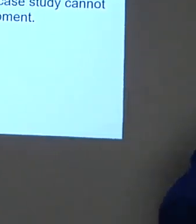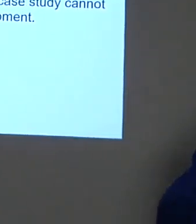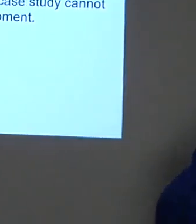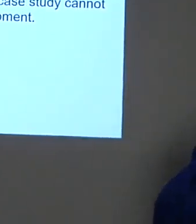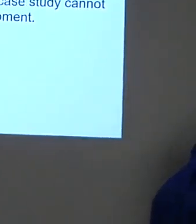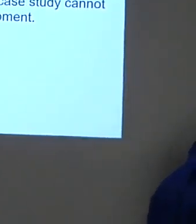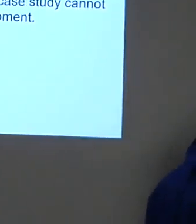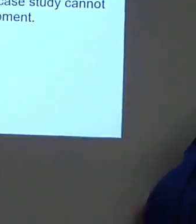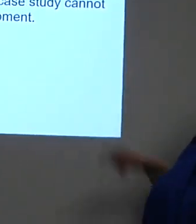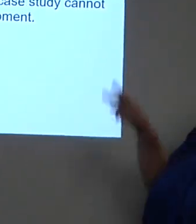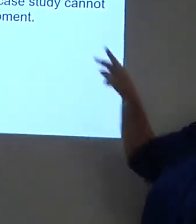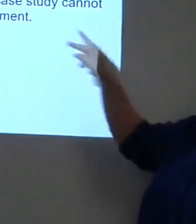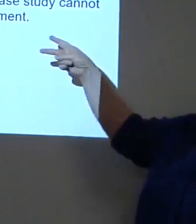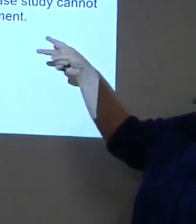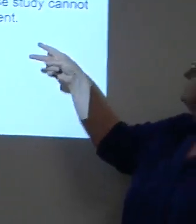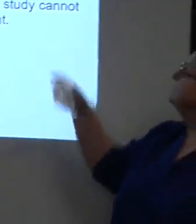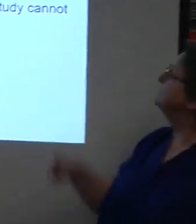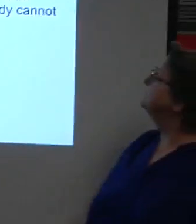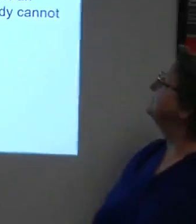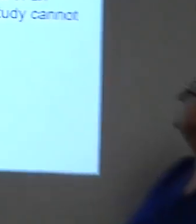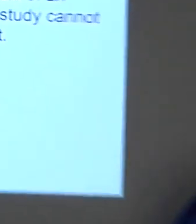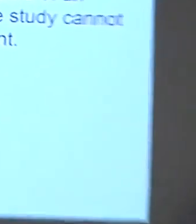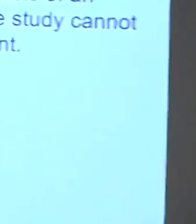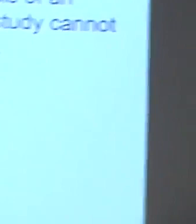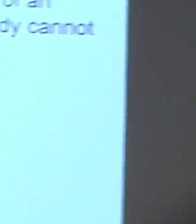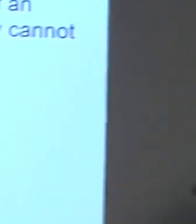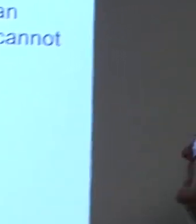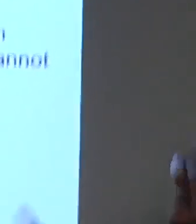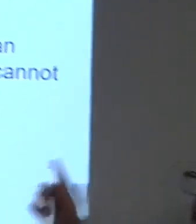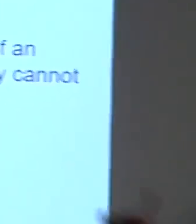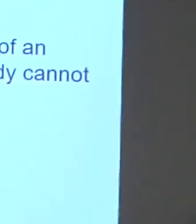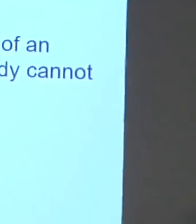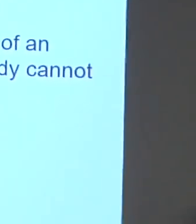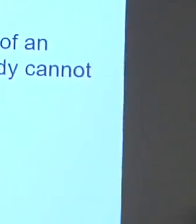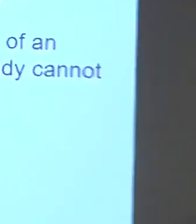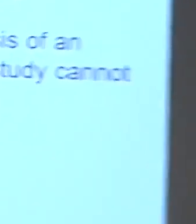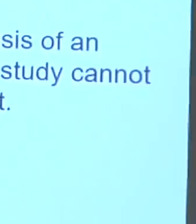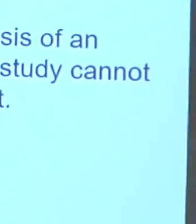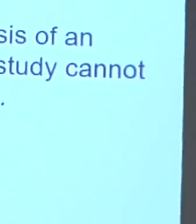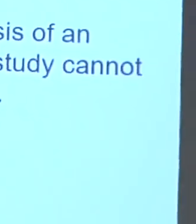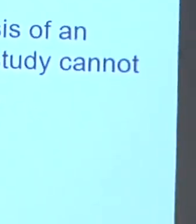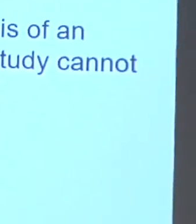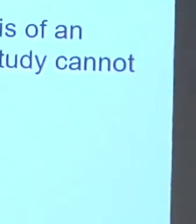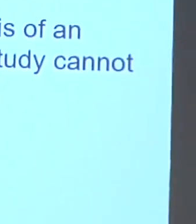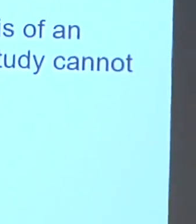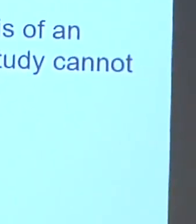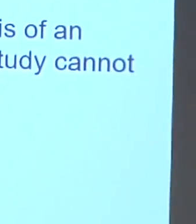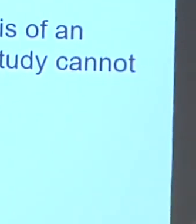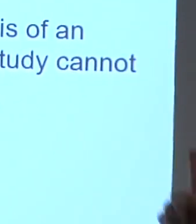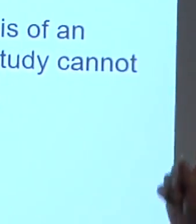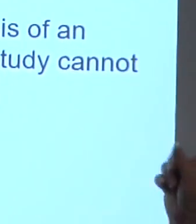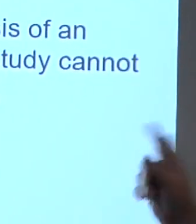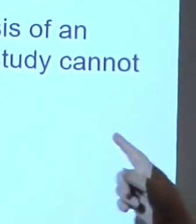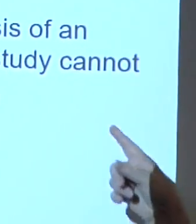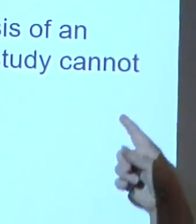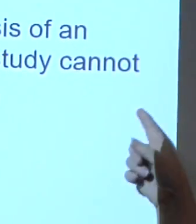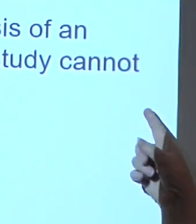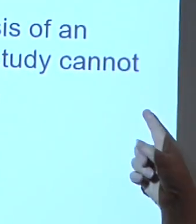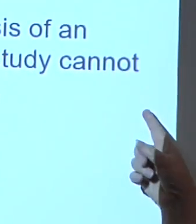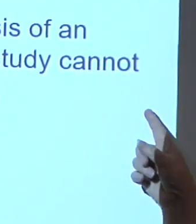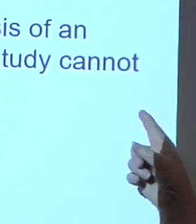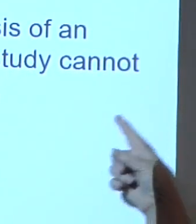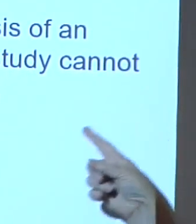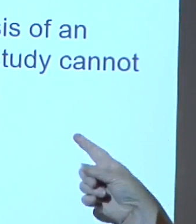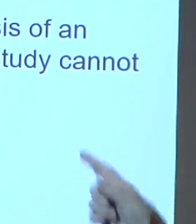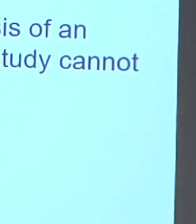All right, so the next one is the argument, he's claiming it's a myth, right, that you can't generalize on the basis of an individual case, ergo you shouldn't